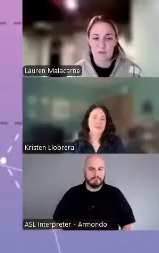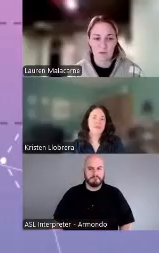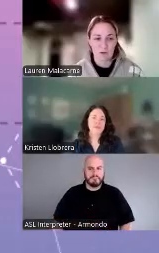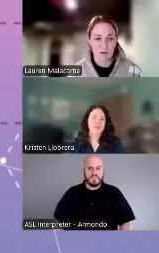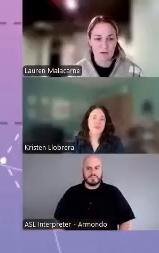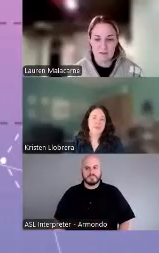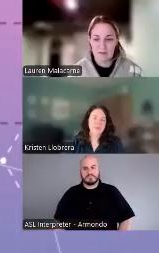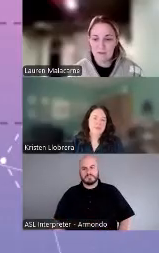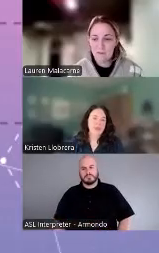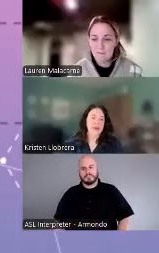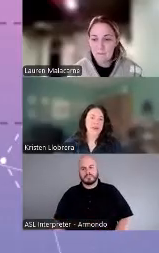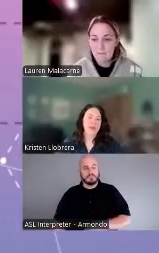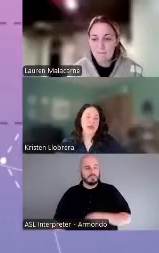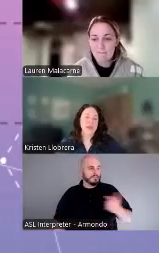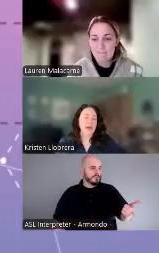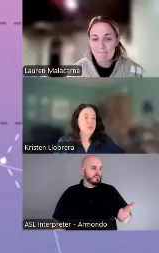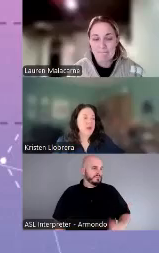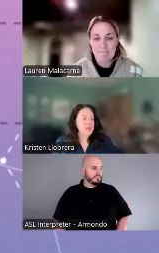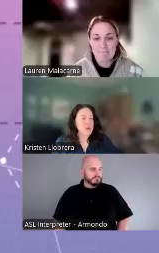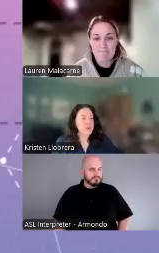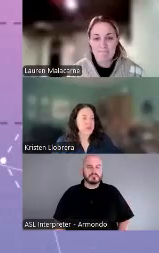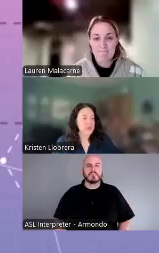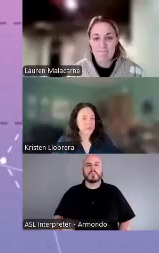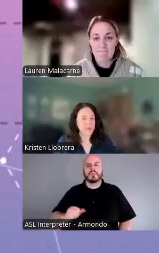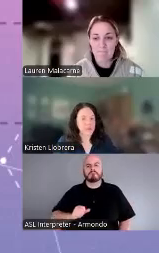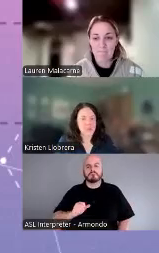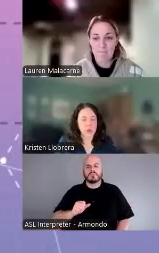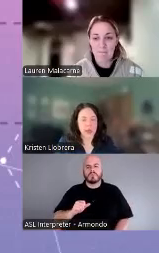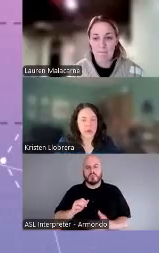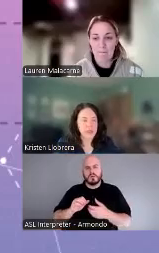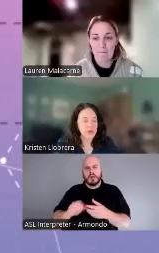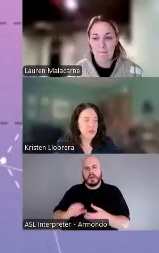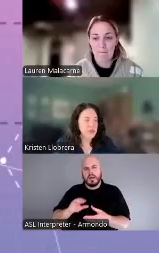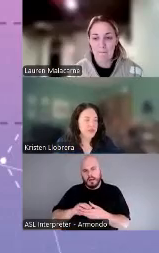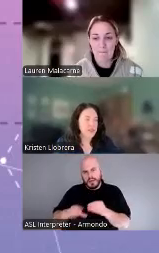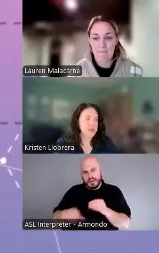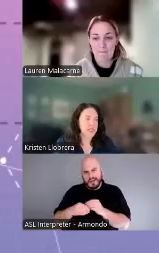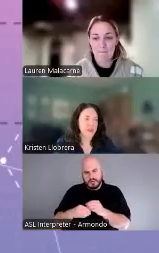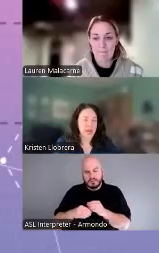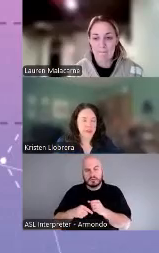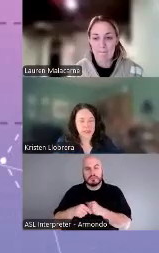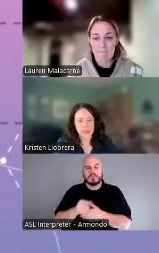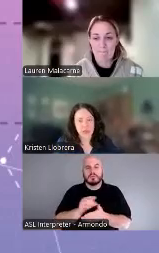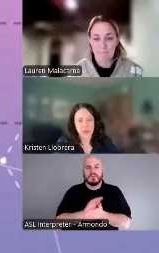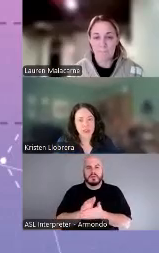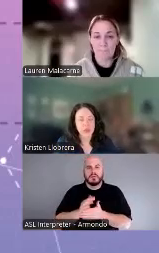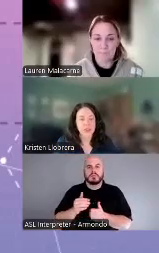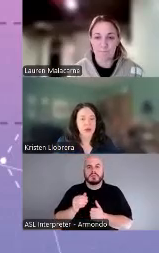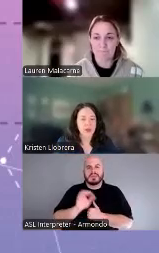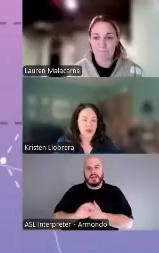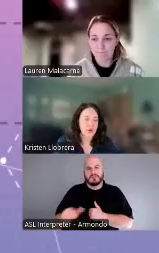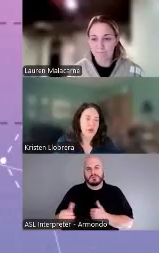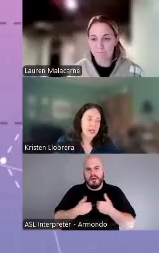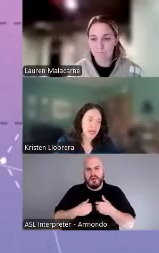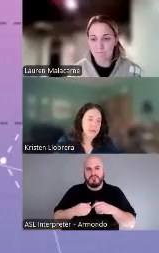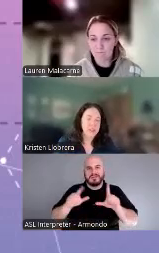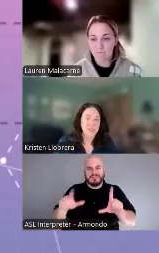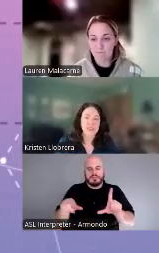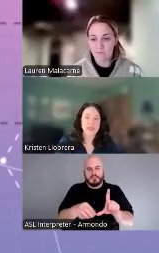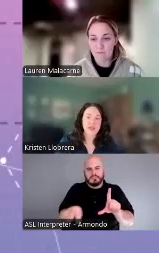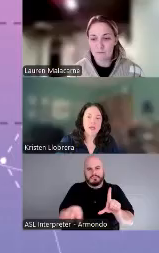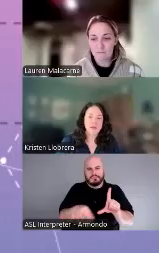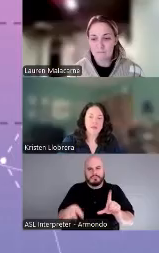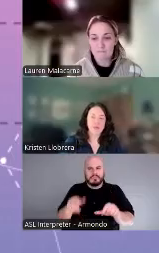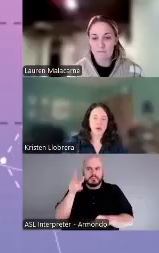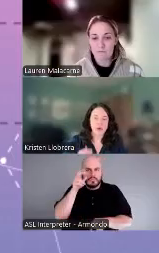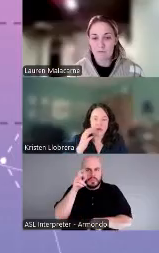want to speak to it, go ahead. Yeah, I just wanted to point out also that those videos have captions as well. So there's audio and